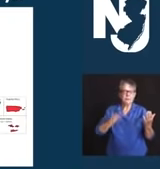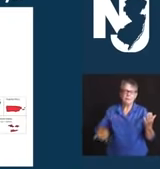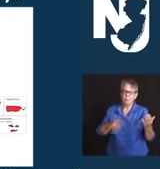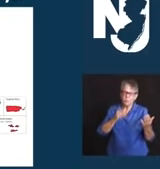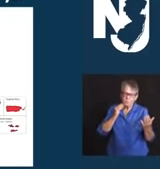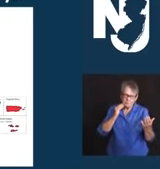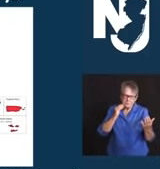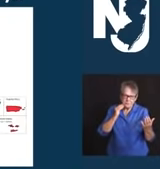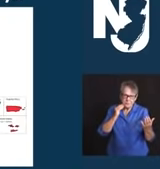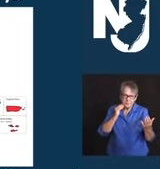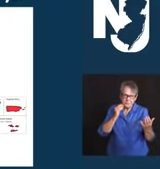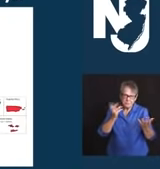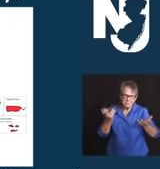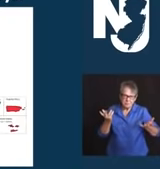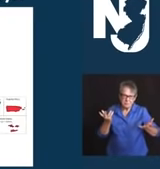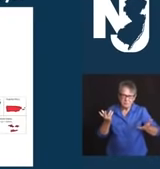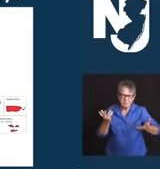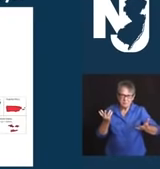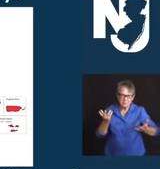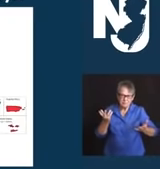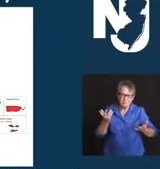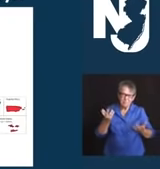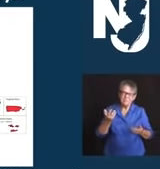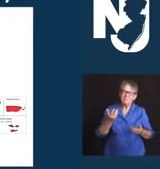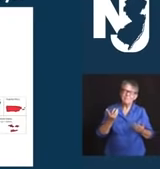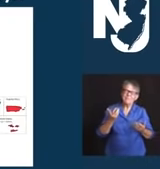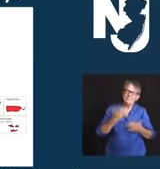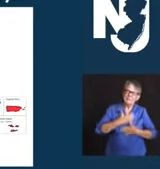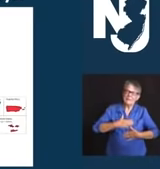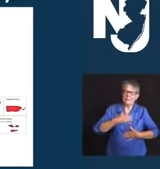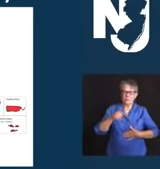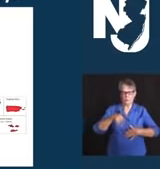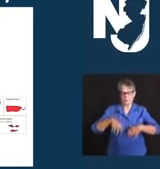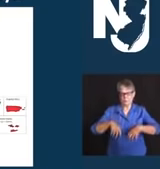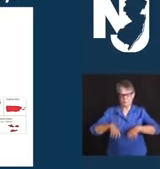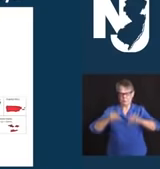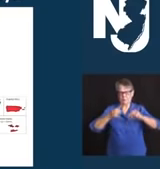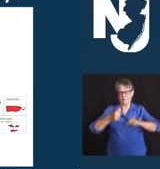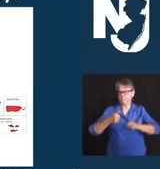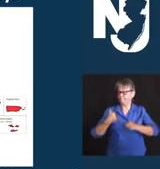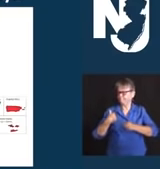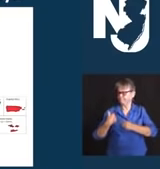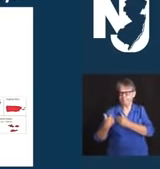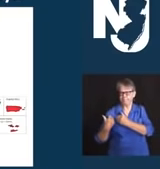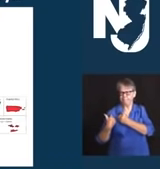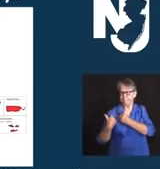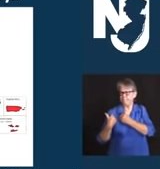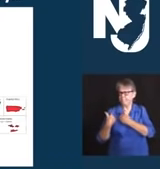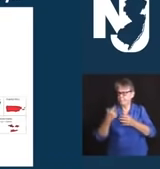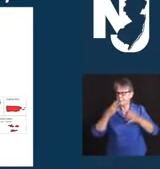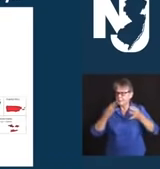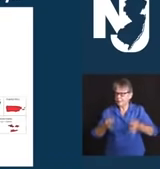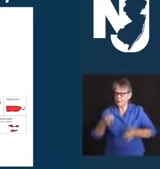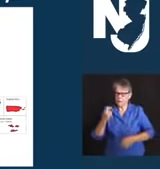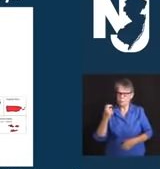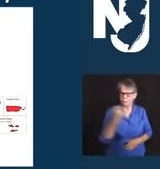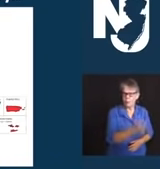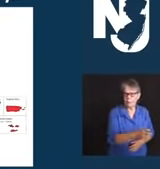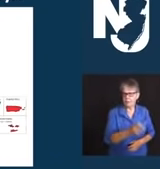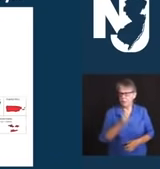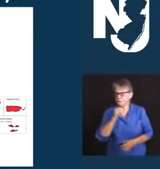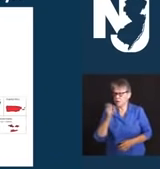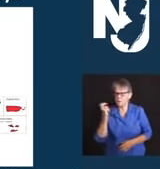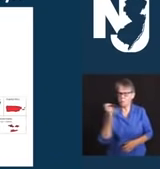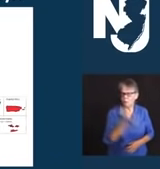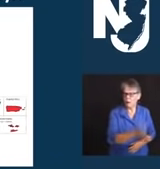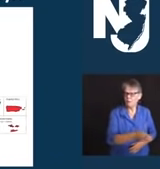practice self-responsibility and good citizenship by complying with our travel advisory, and this goes equally whether you